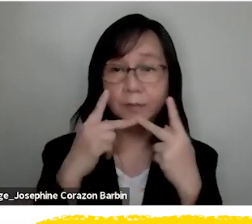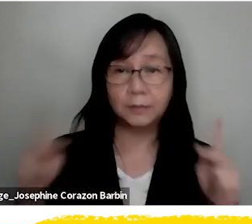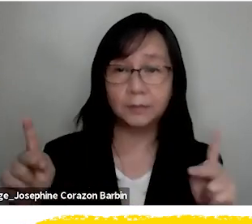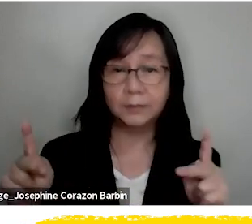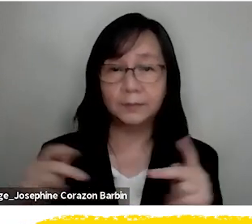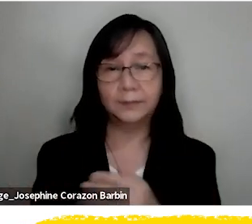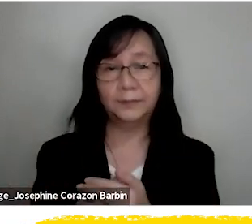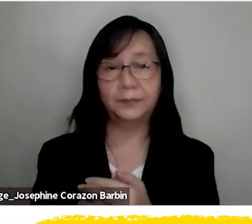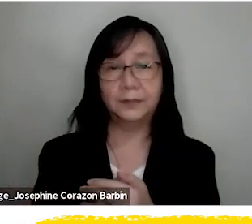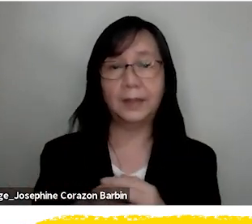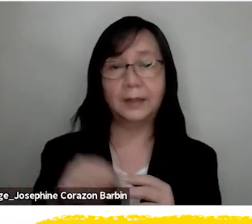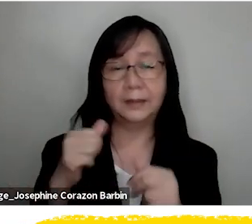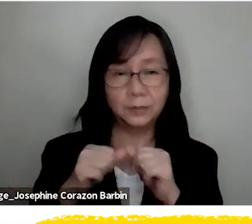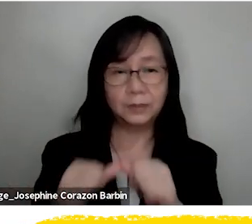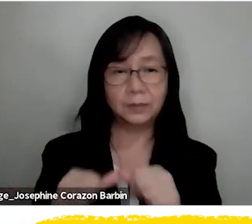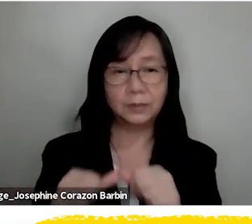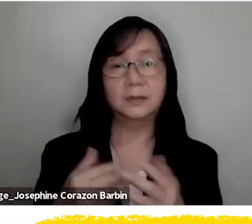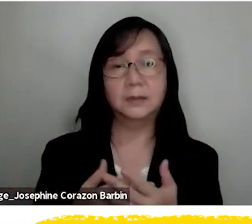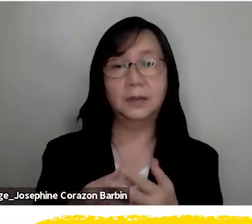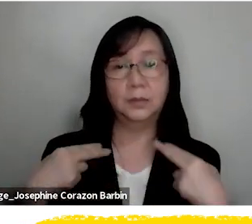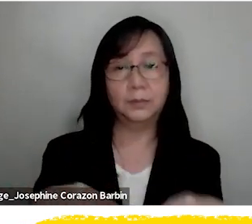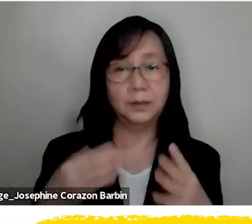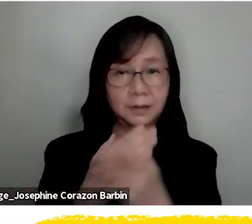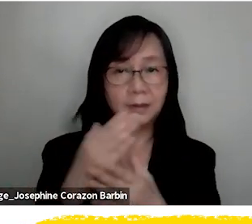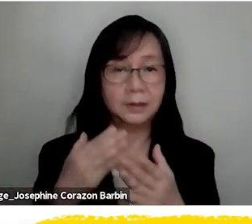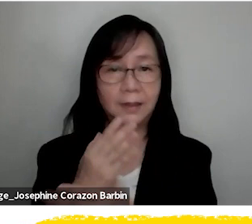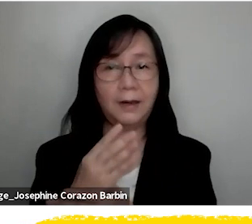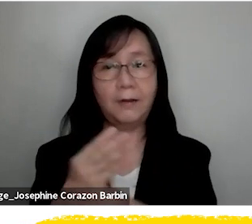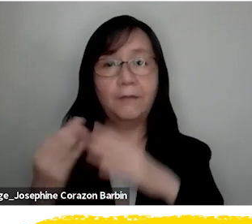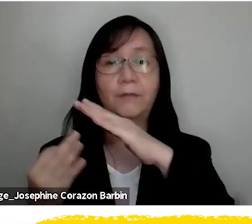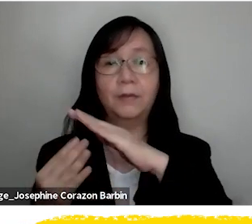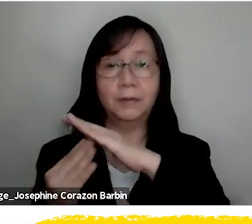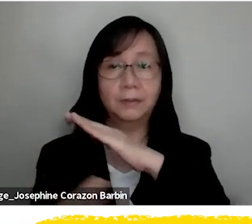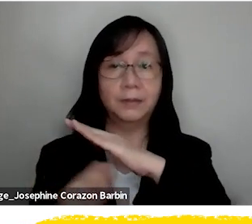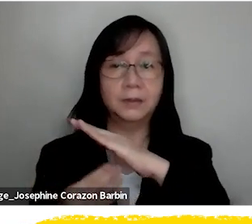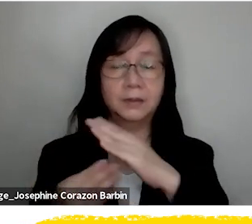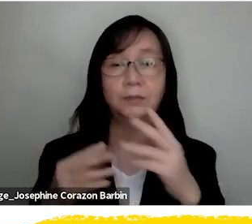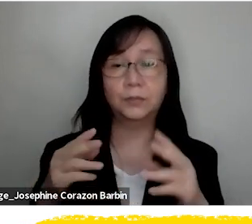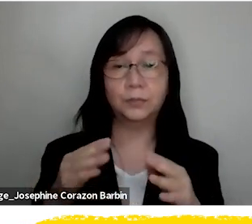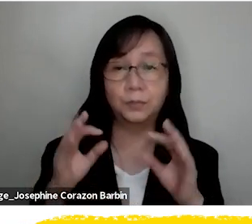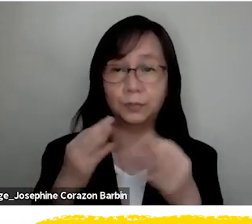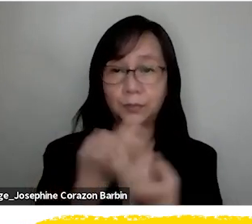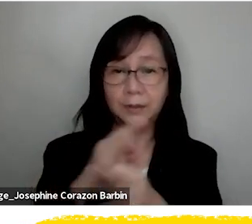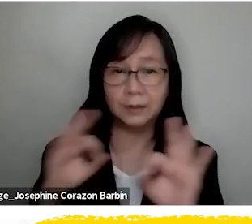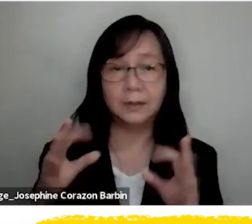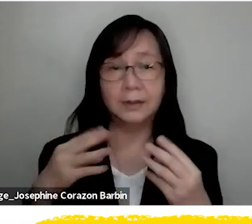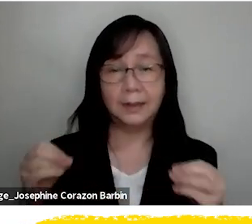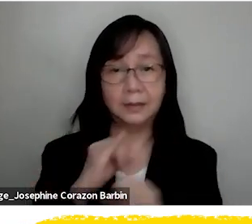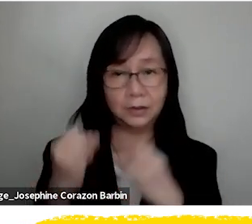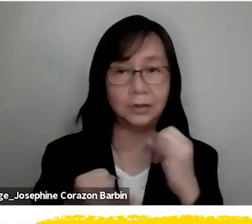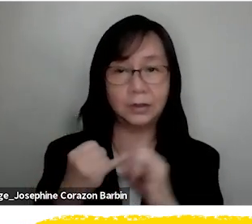for the protection and realization of human rights and fundamental freedoms at the national and international